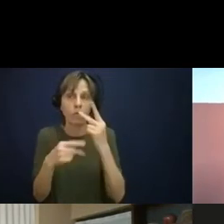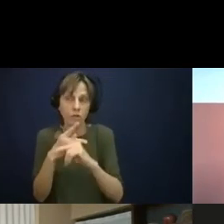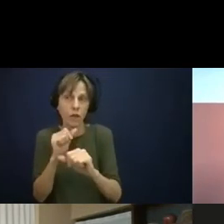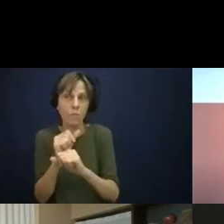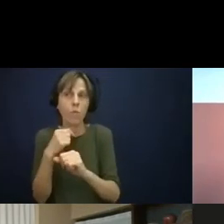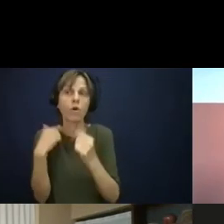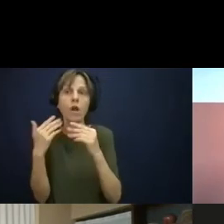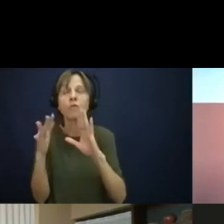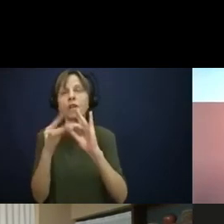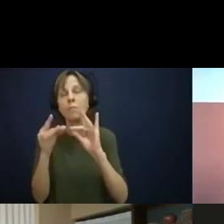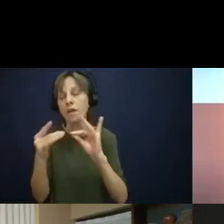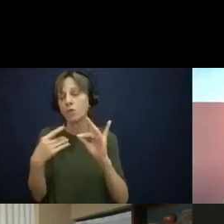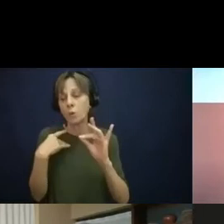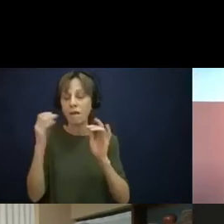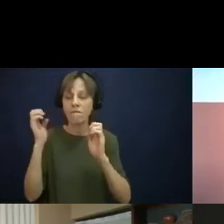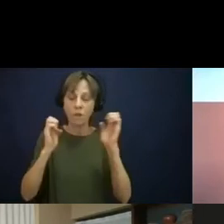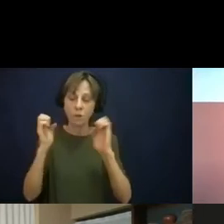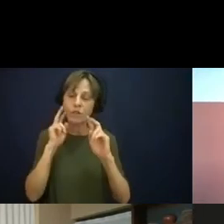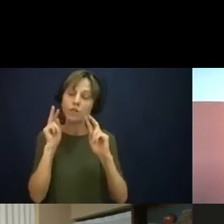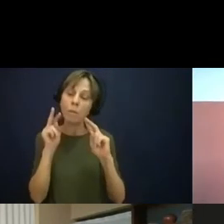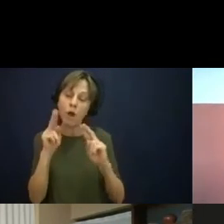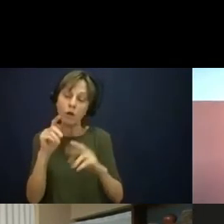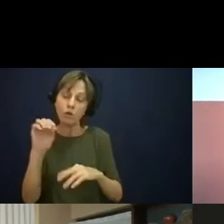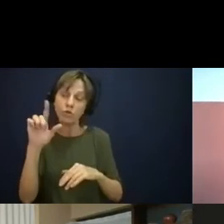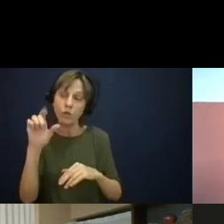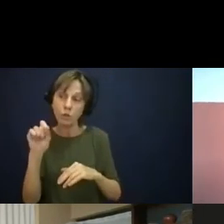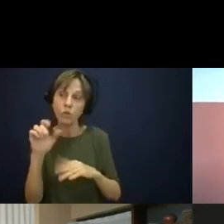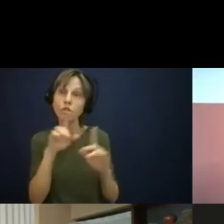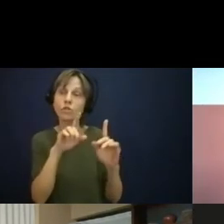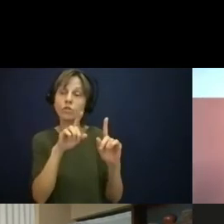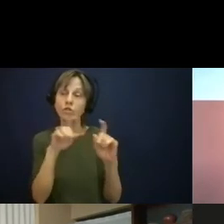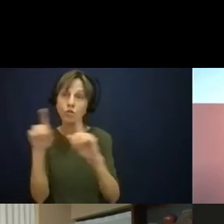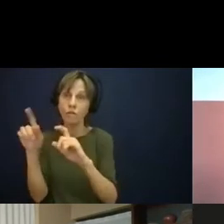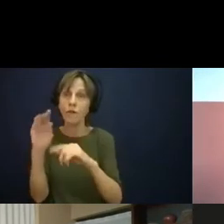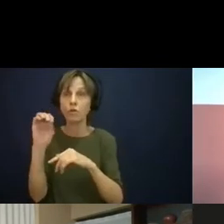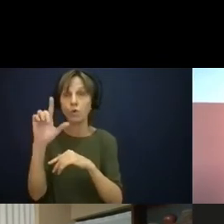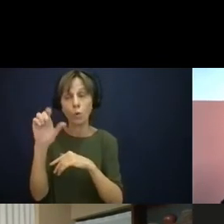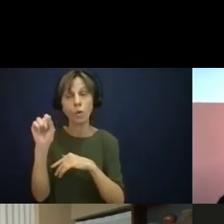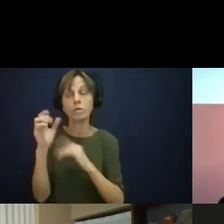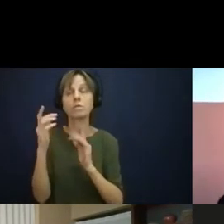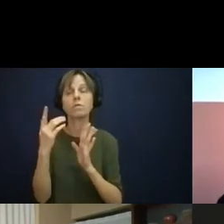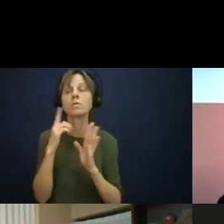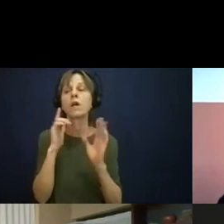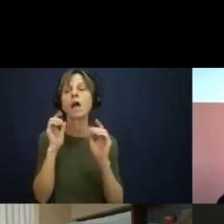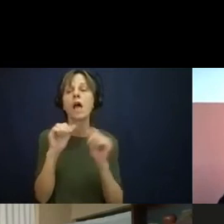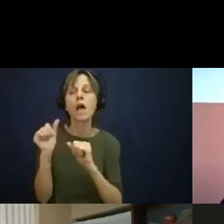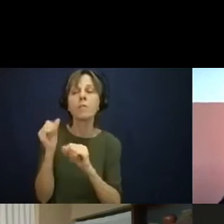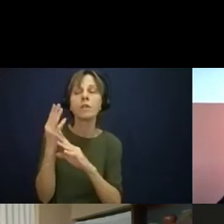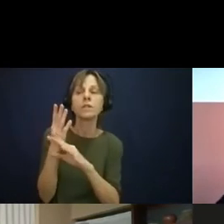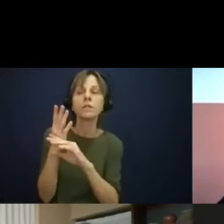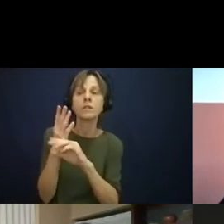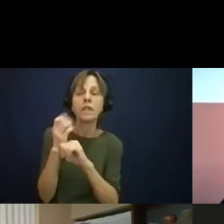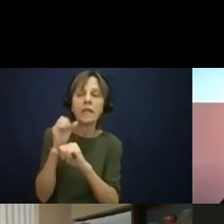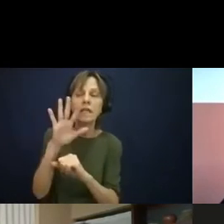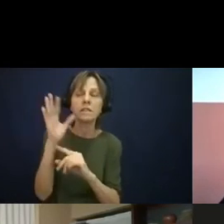have evaluations and monitoring tools and survey tools to really get the voices of the people we serve. I forgot